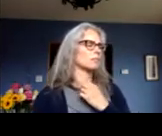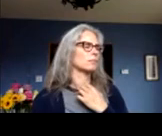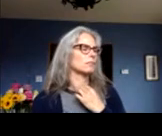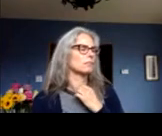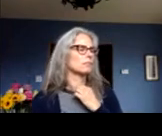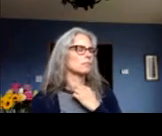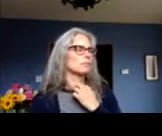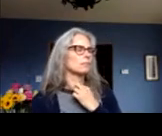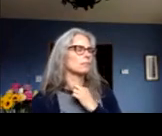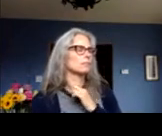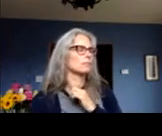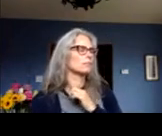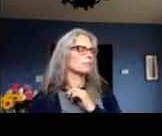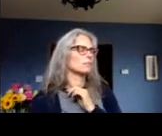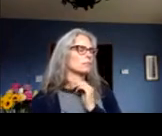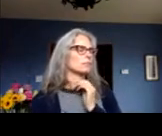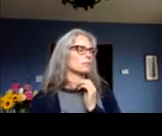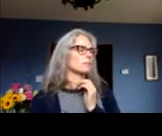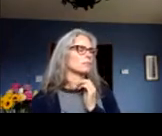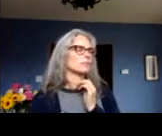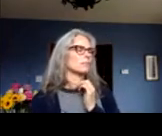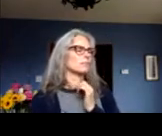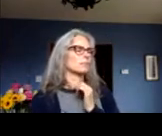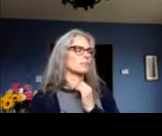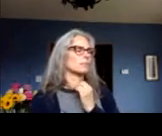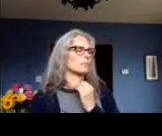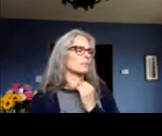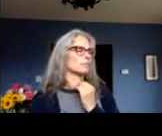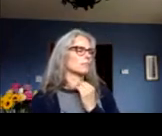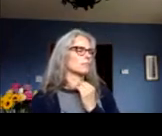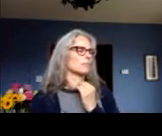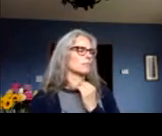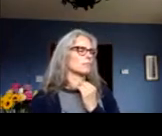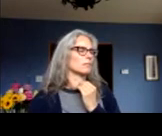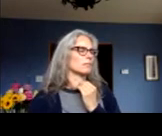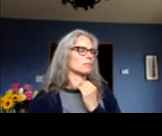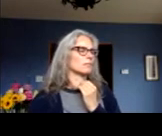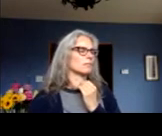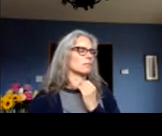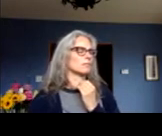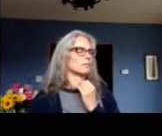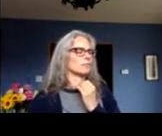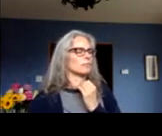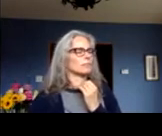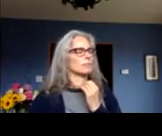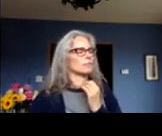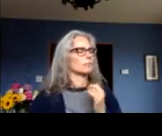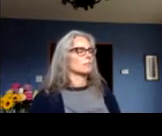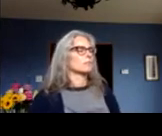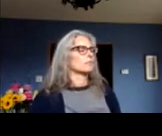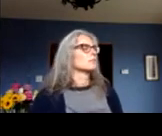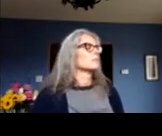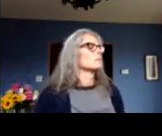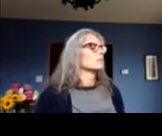button. They can take it back. If they turn it back in late, it's going to tell you it's done late. You'll know, but they can take it back,